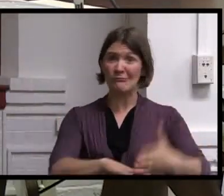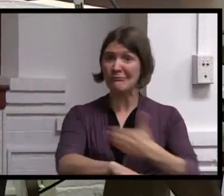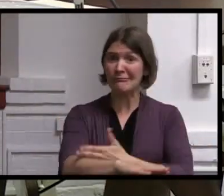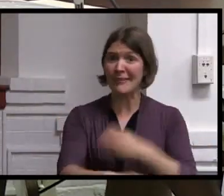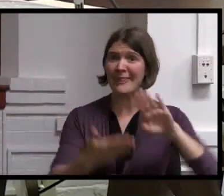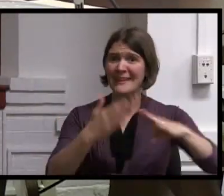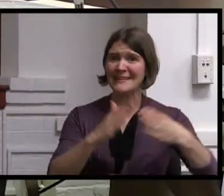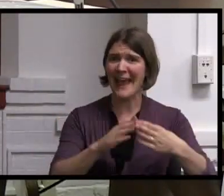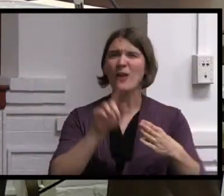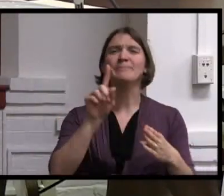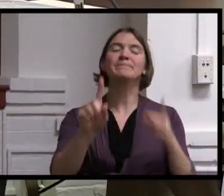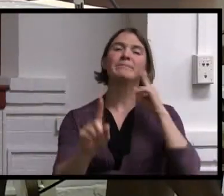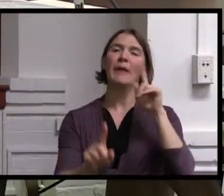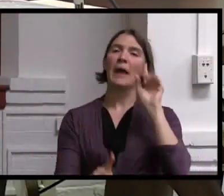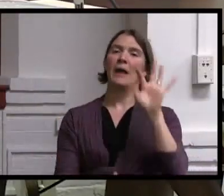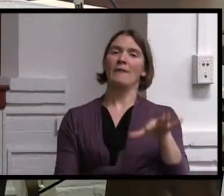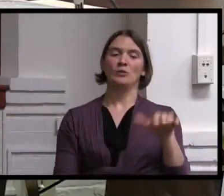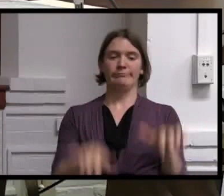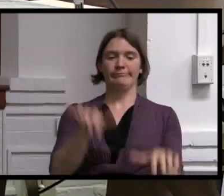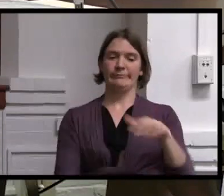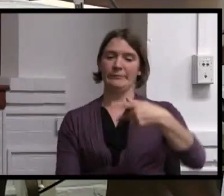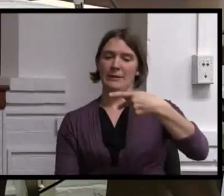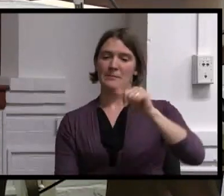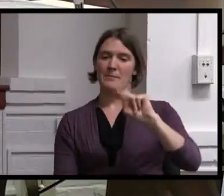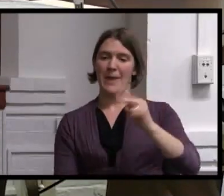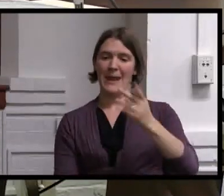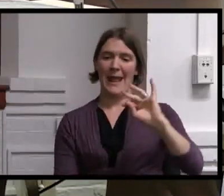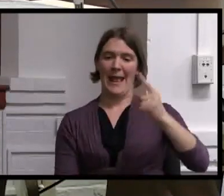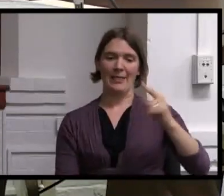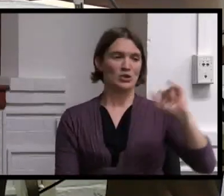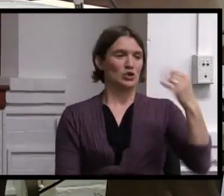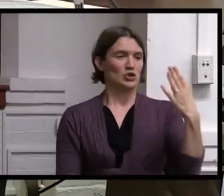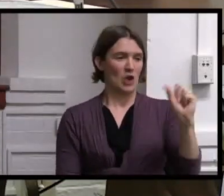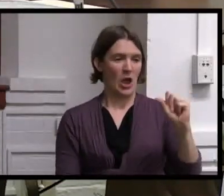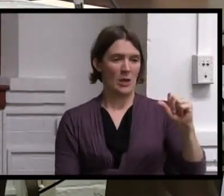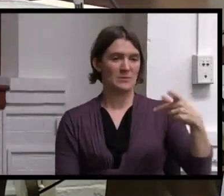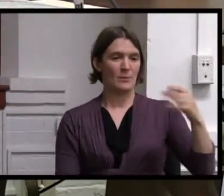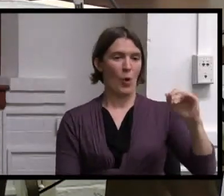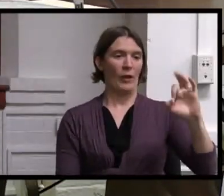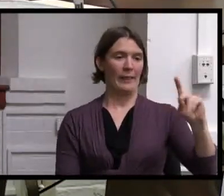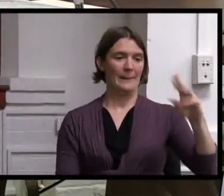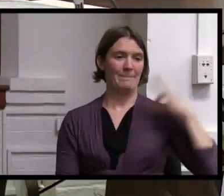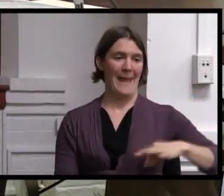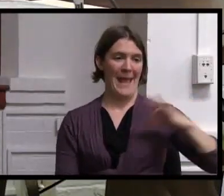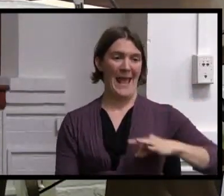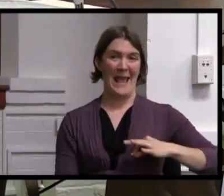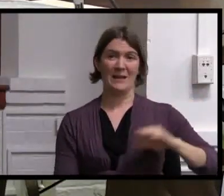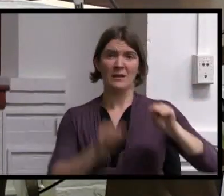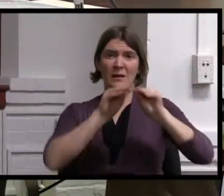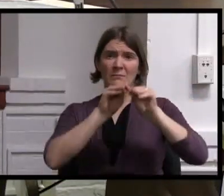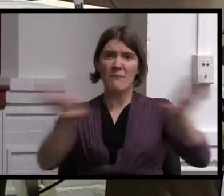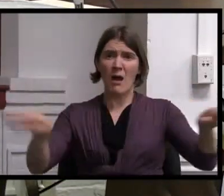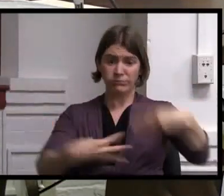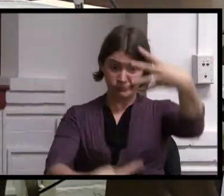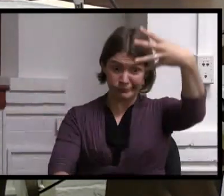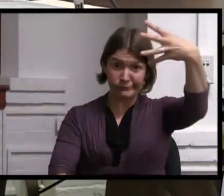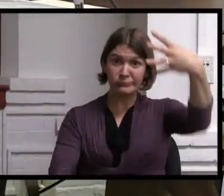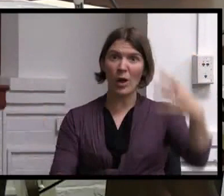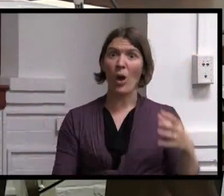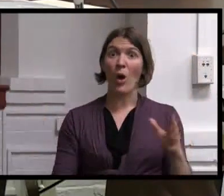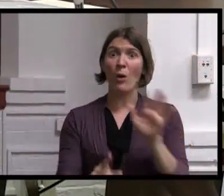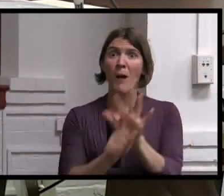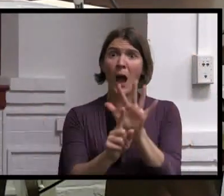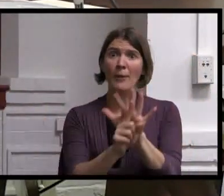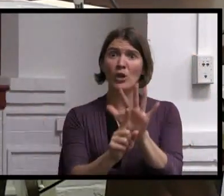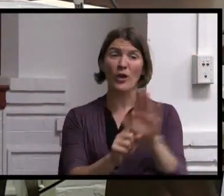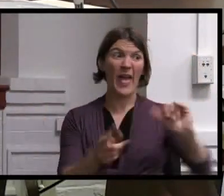you search panhandling jobs Portland, it's picked up all over the place. And in terms of PR for